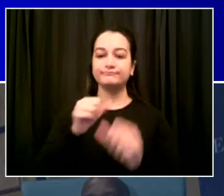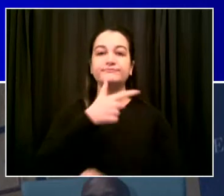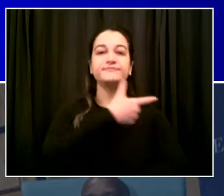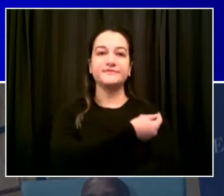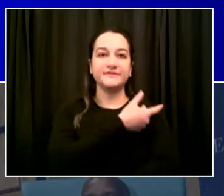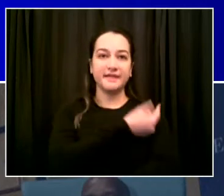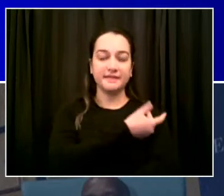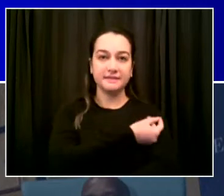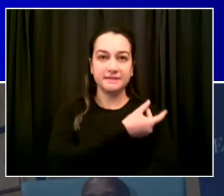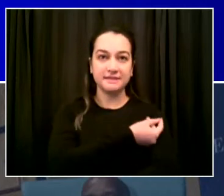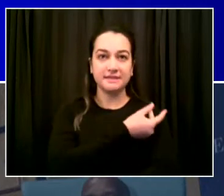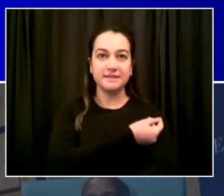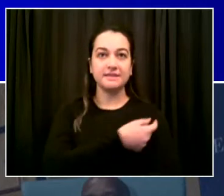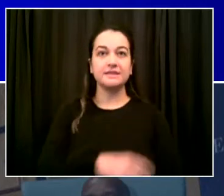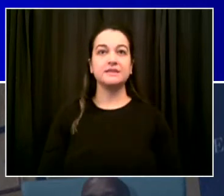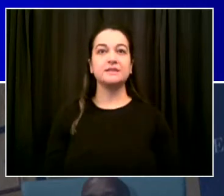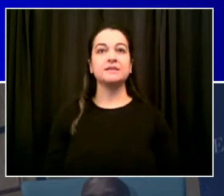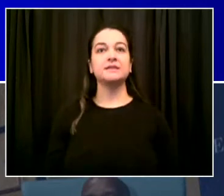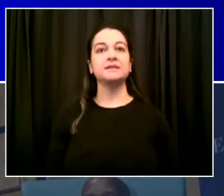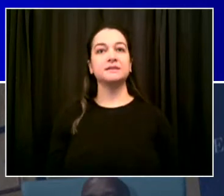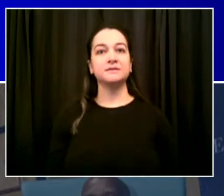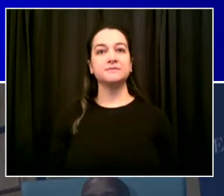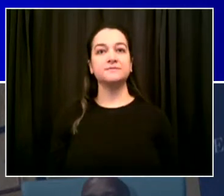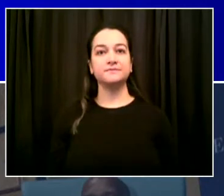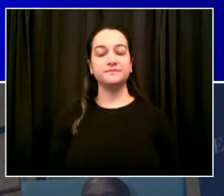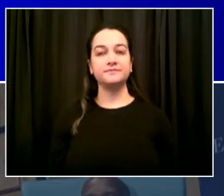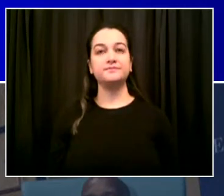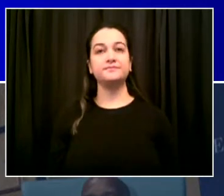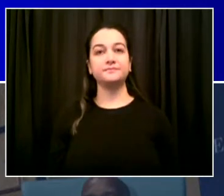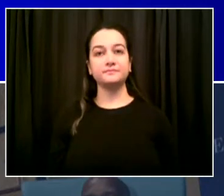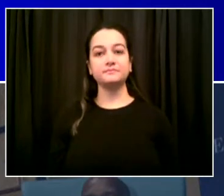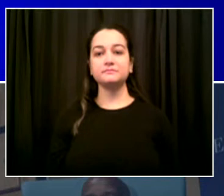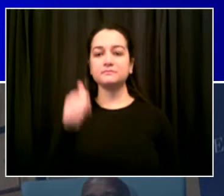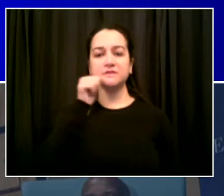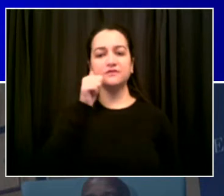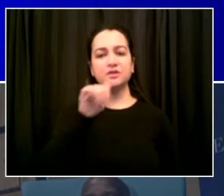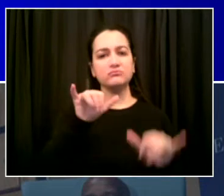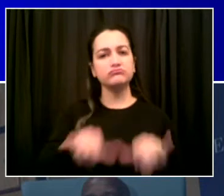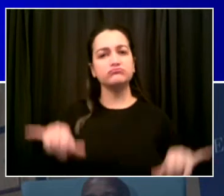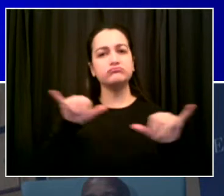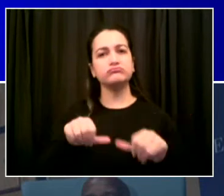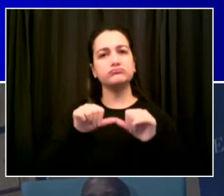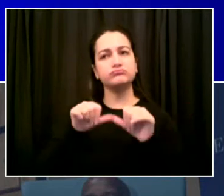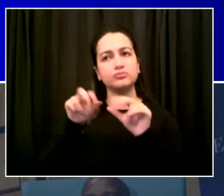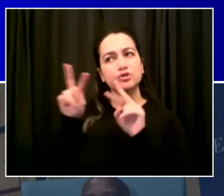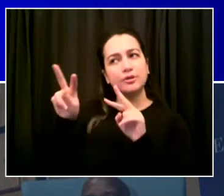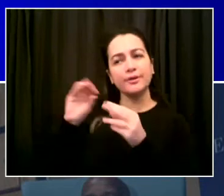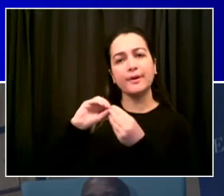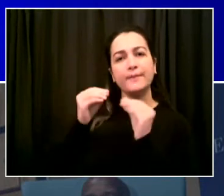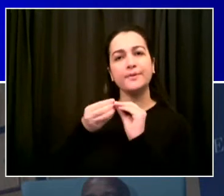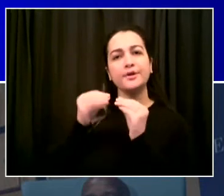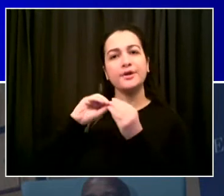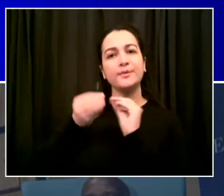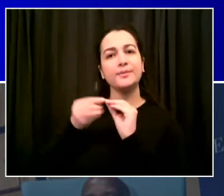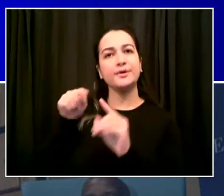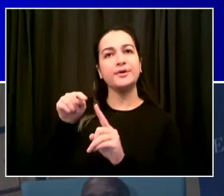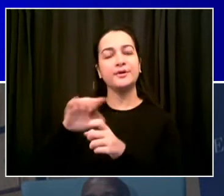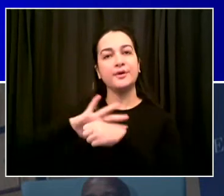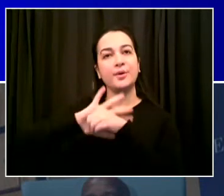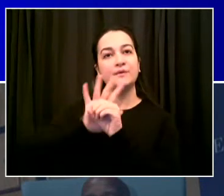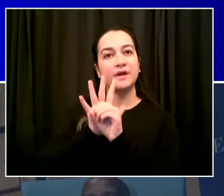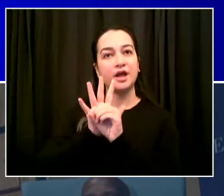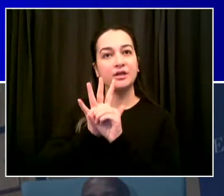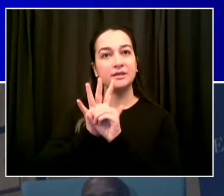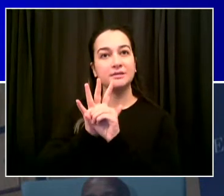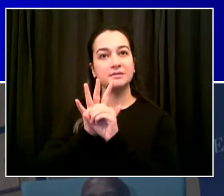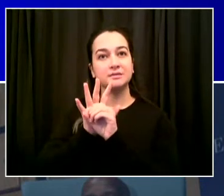day. The key here today is that our sites will be back up and running now that